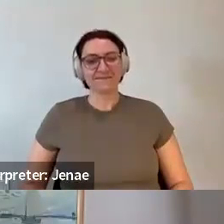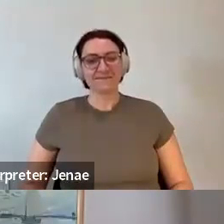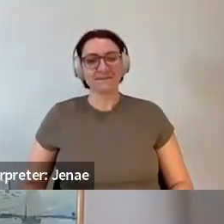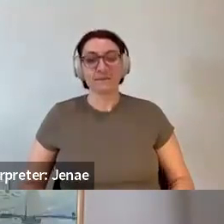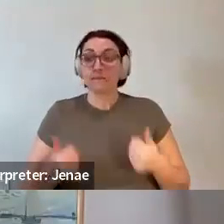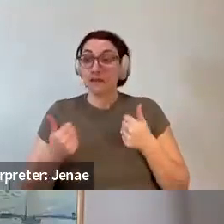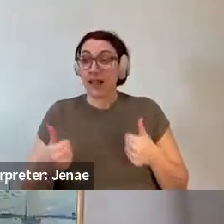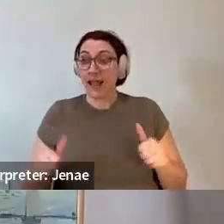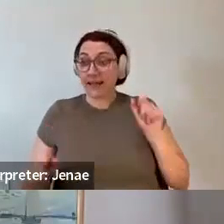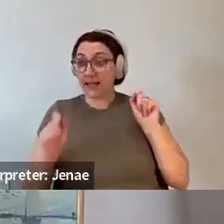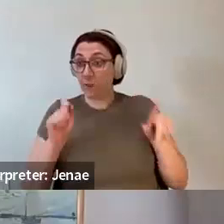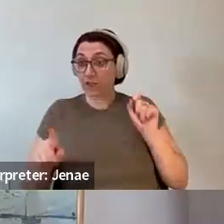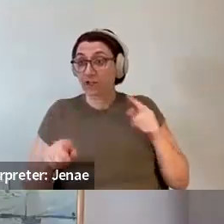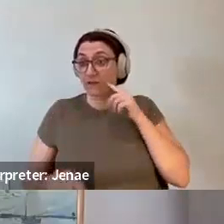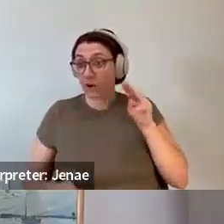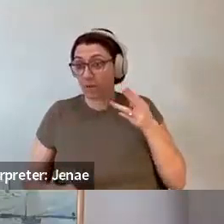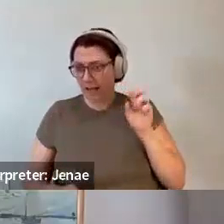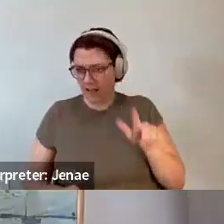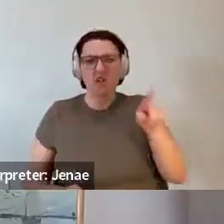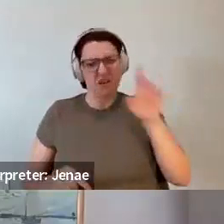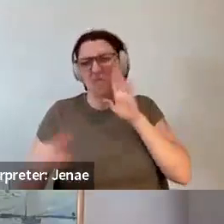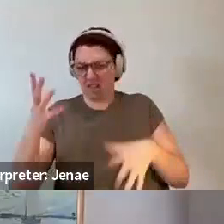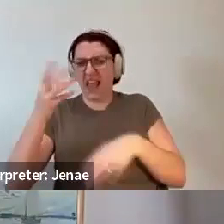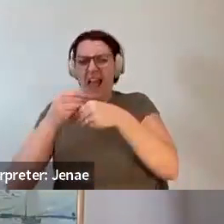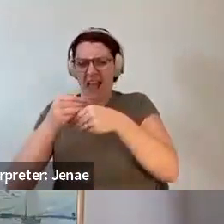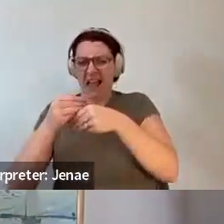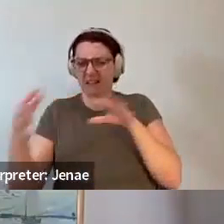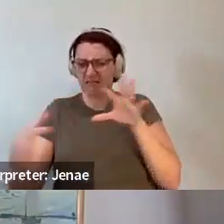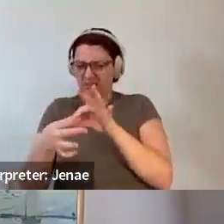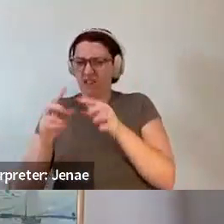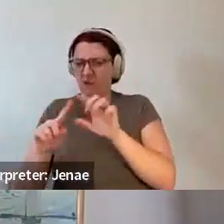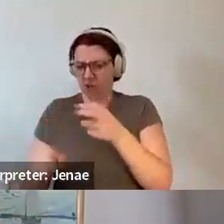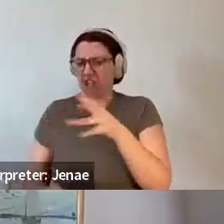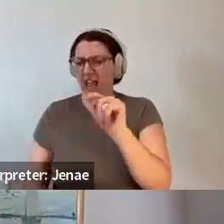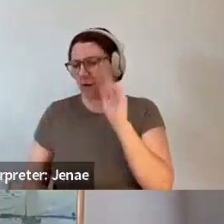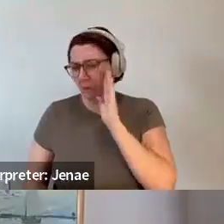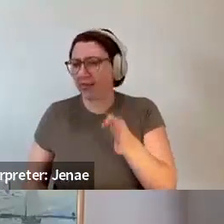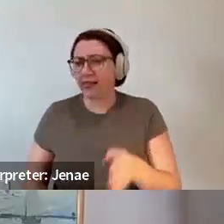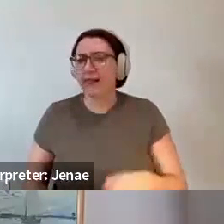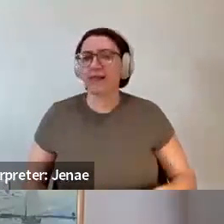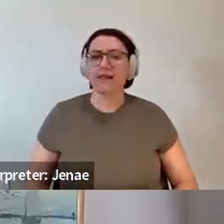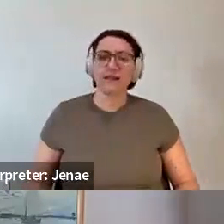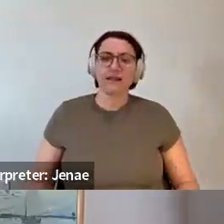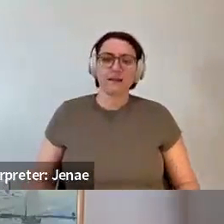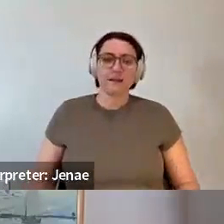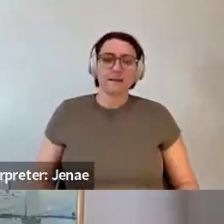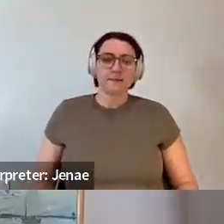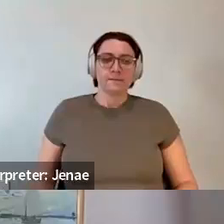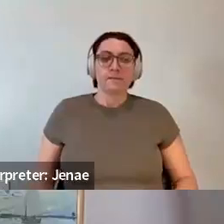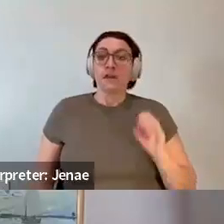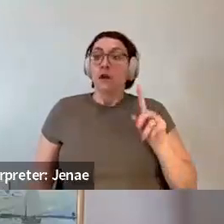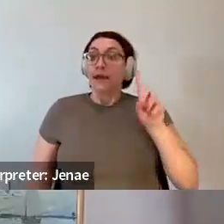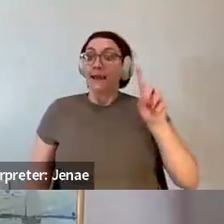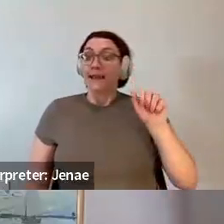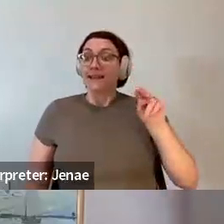questions for Michael? He's going to put the information in the chat for you that he just shared. All right, Daniel, you're